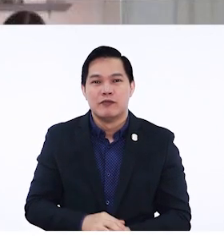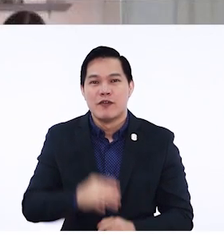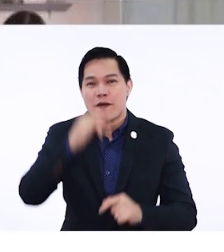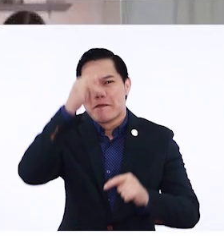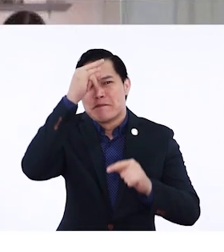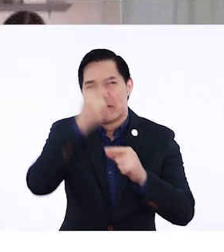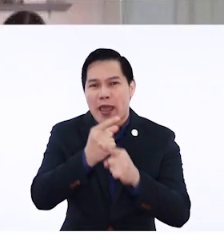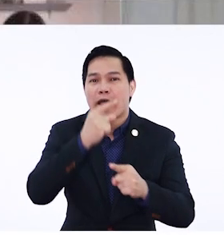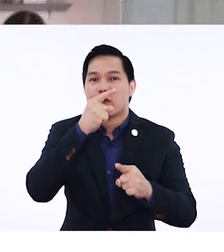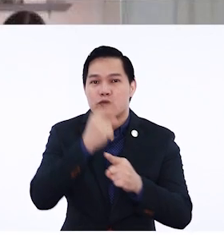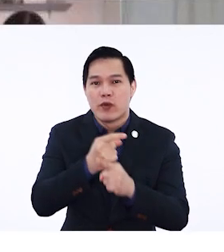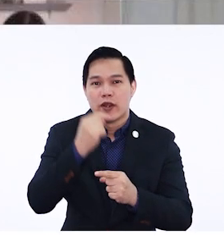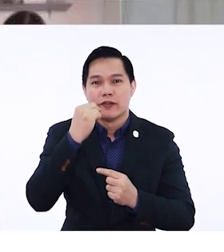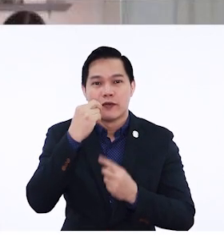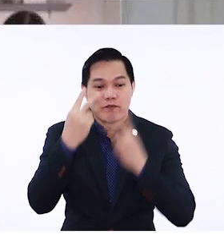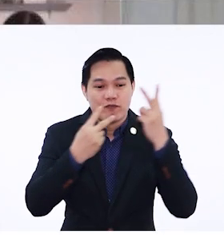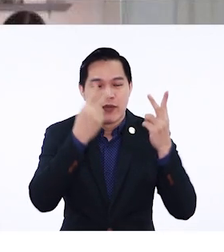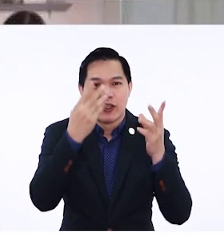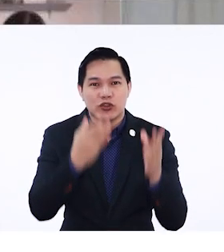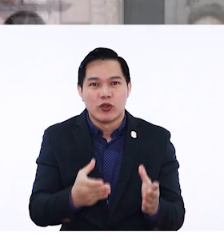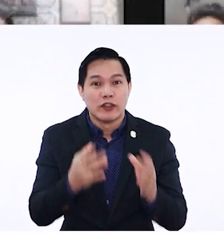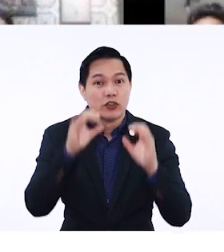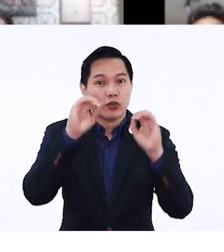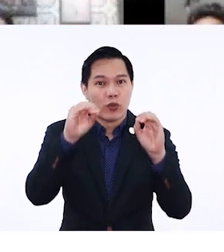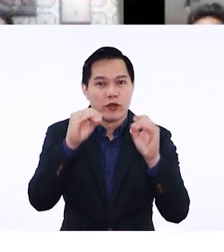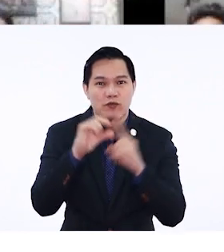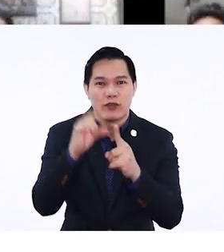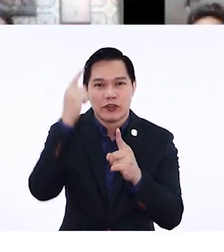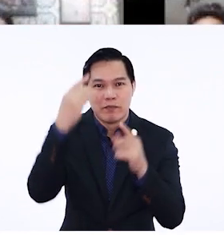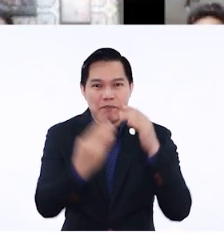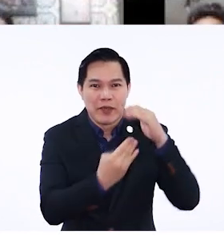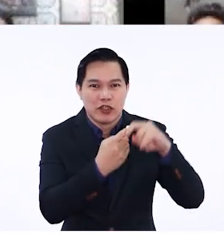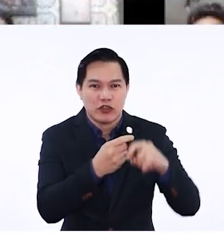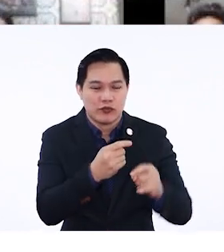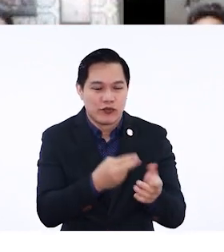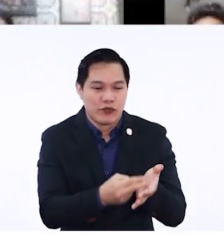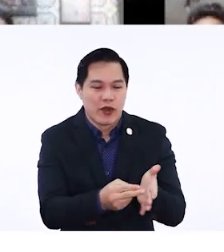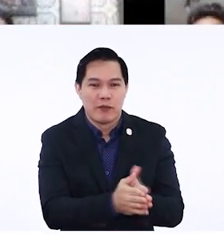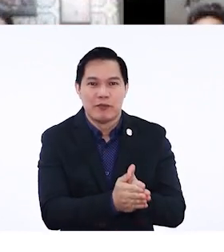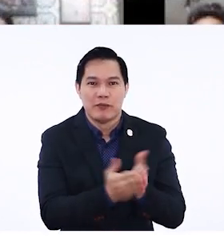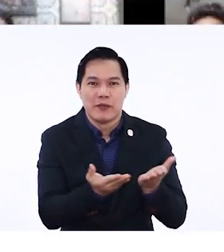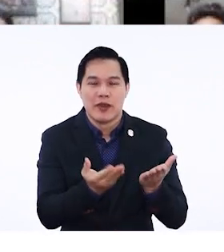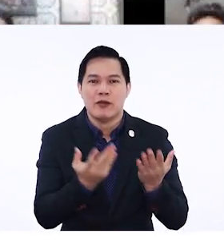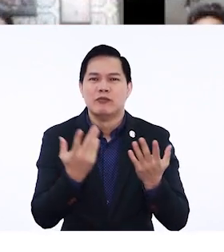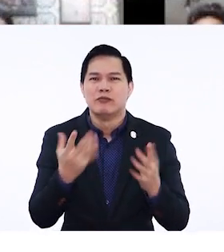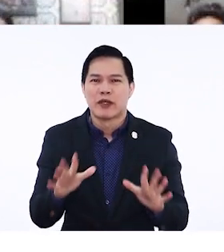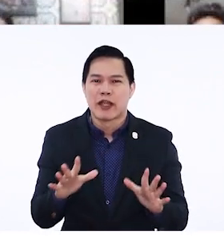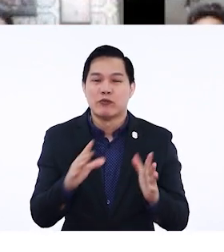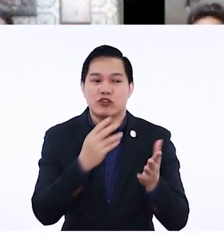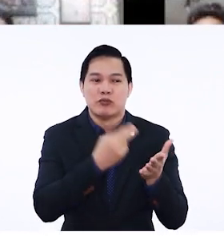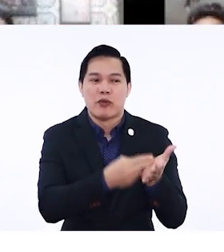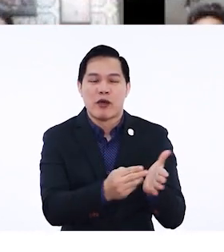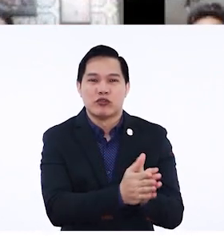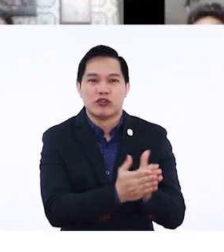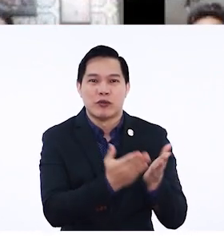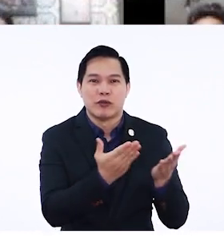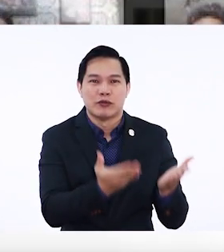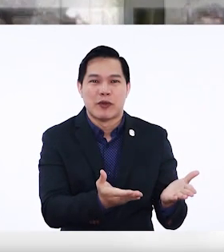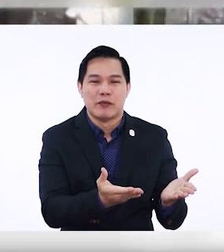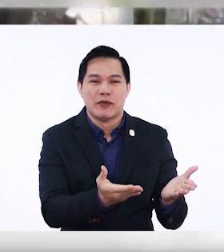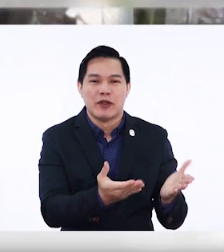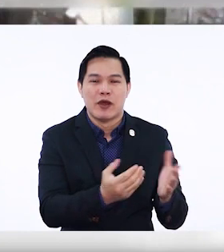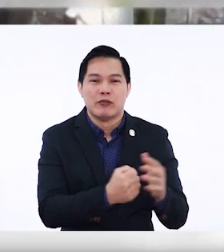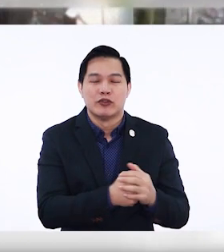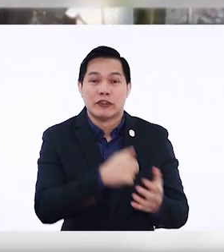the gospel, where brethren and guests were taught the words of God based on the Bible. After the Bible